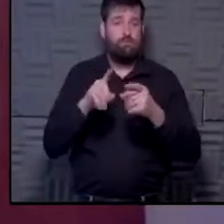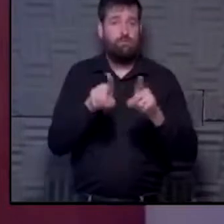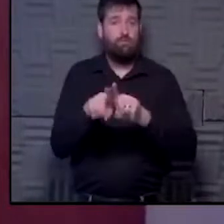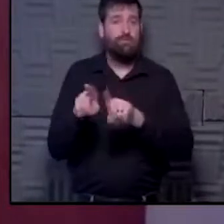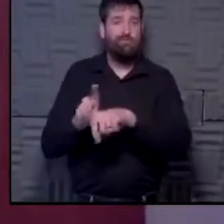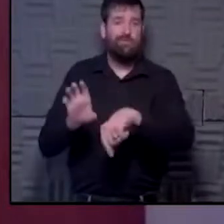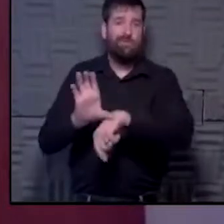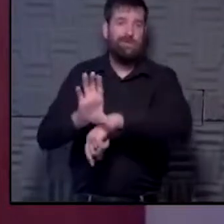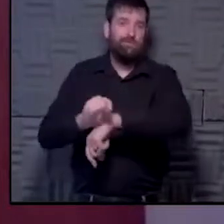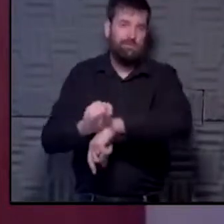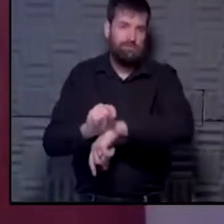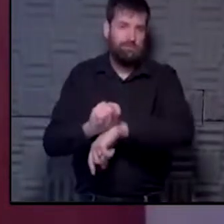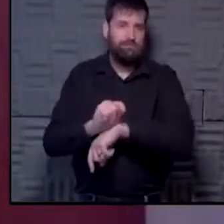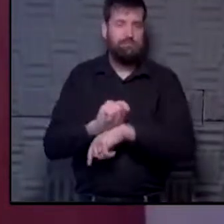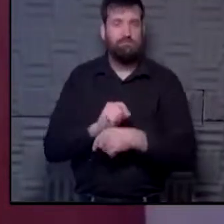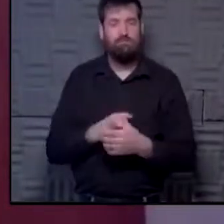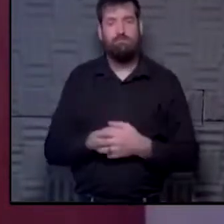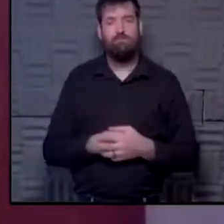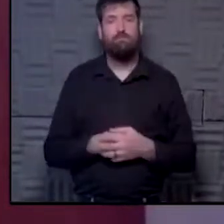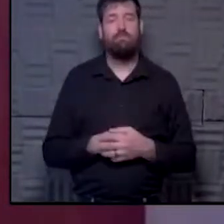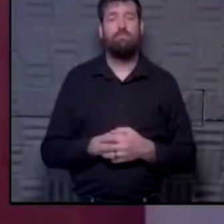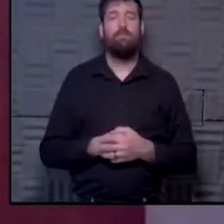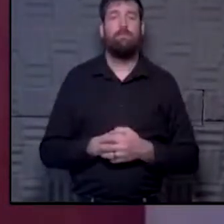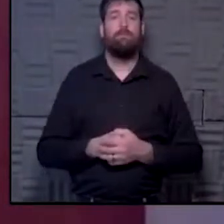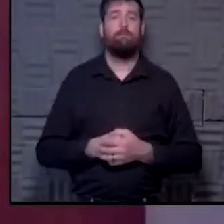consultation. So we have